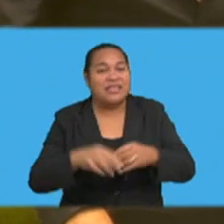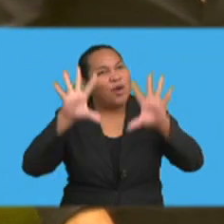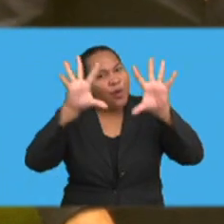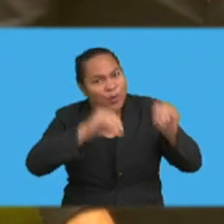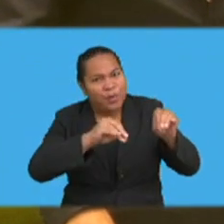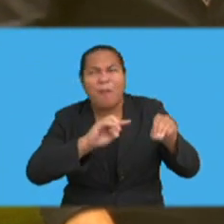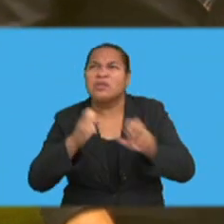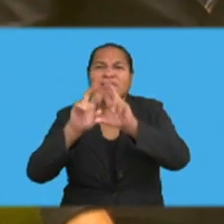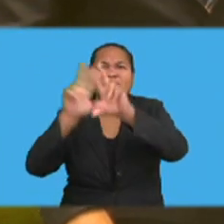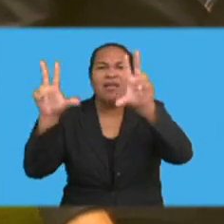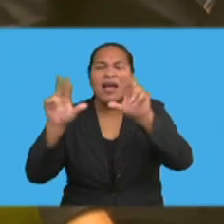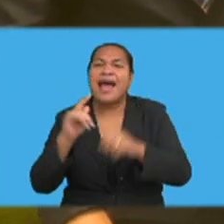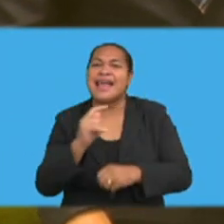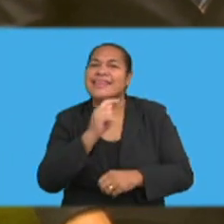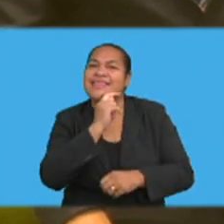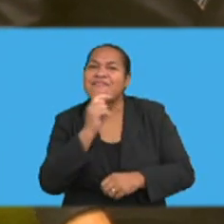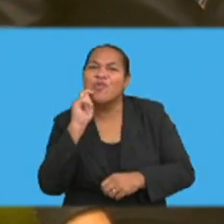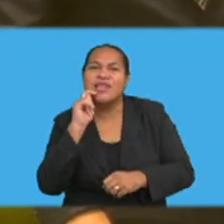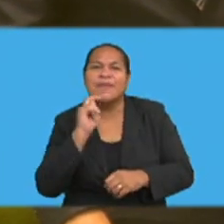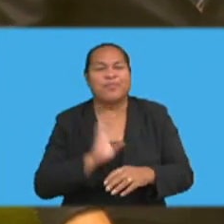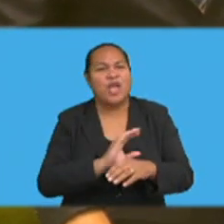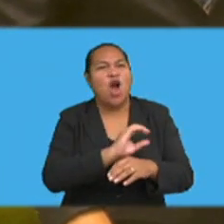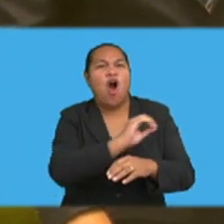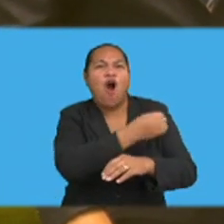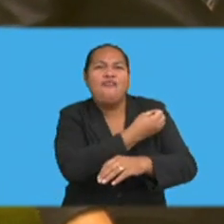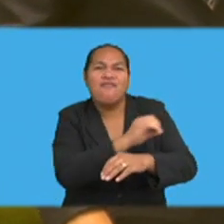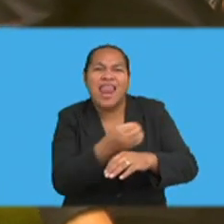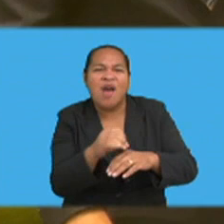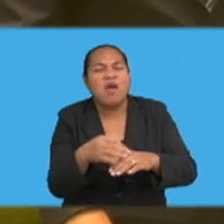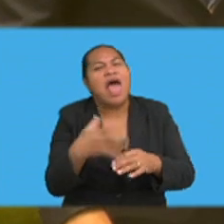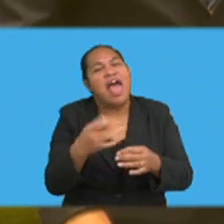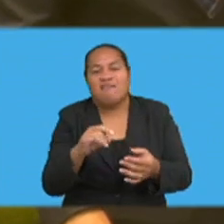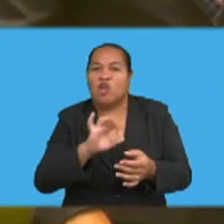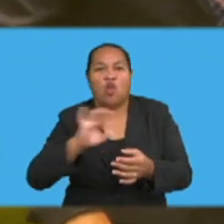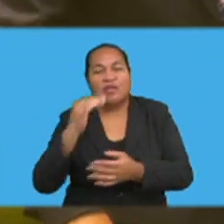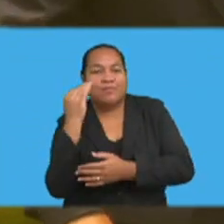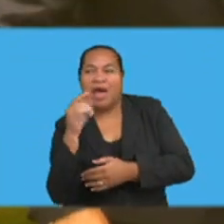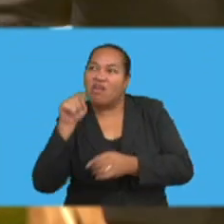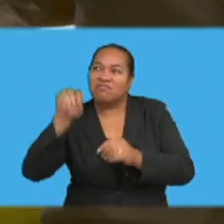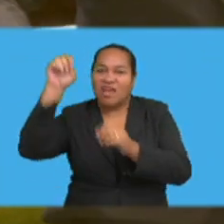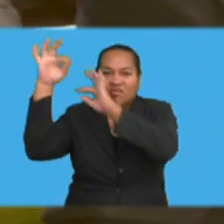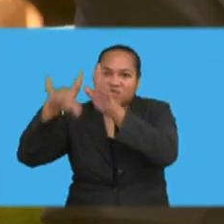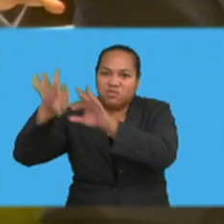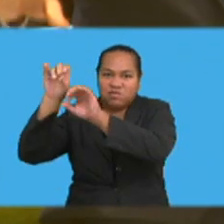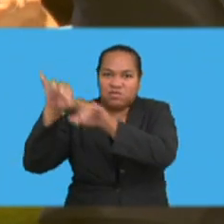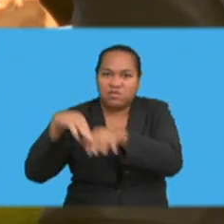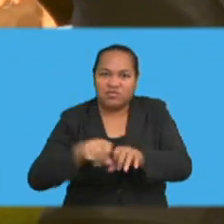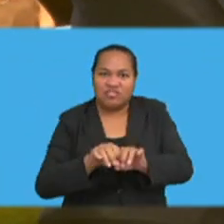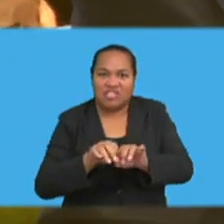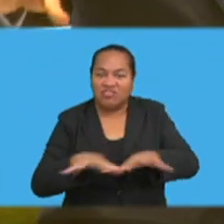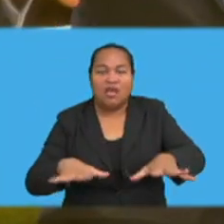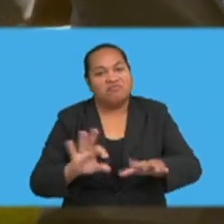Levu, Tavuni, Ovalau are independent of Viti Levu. And by the way, Vanua